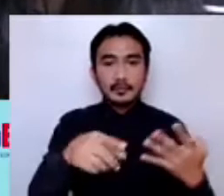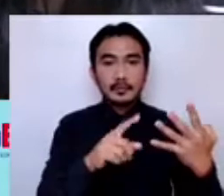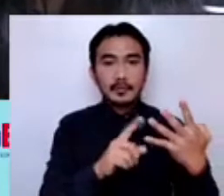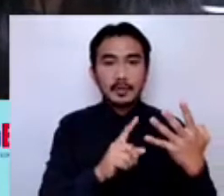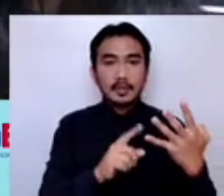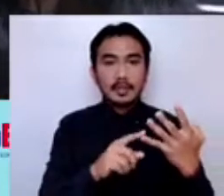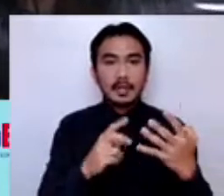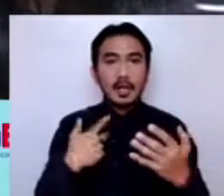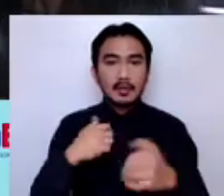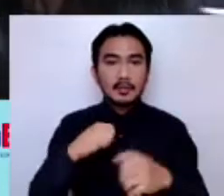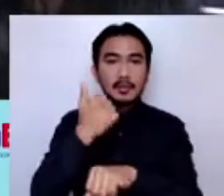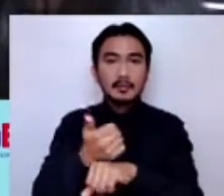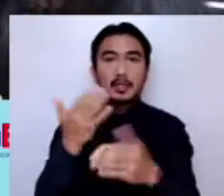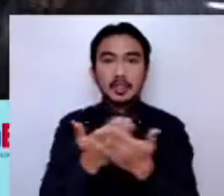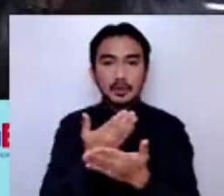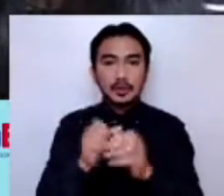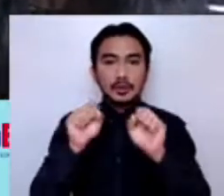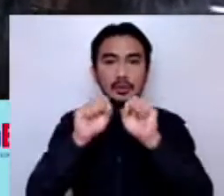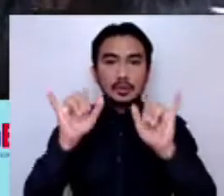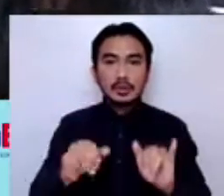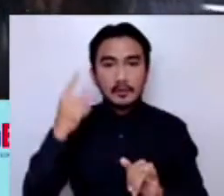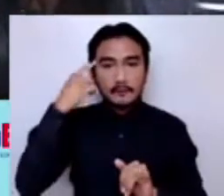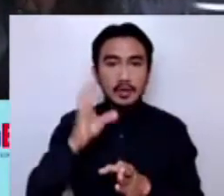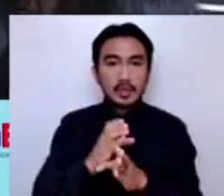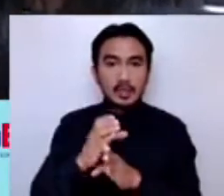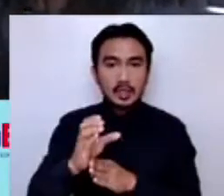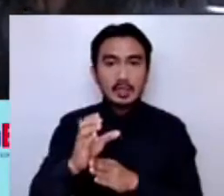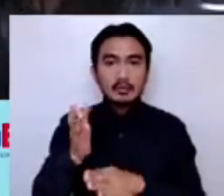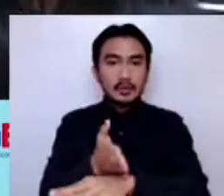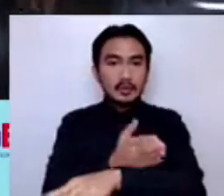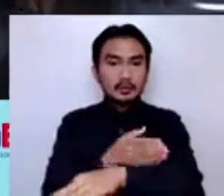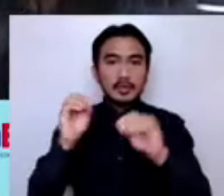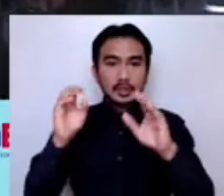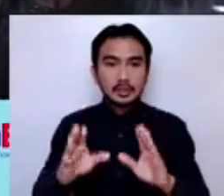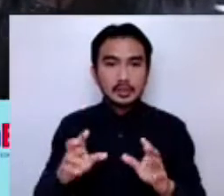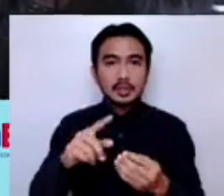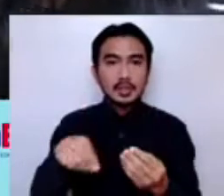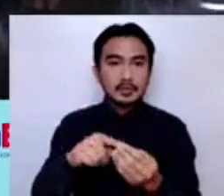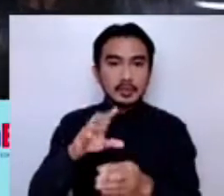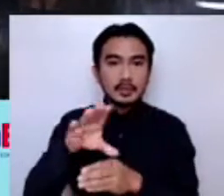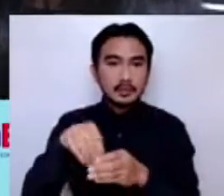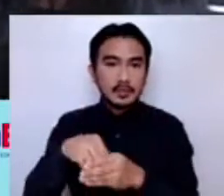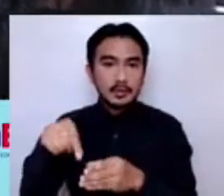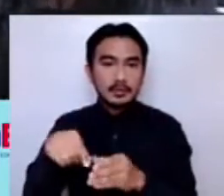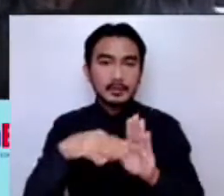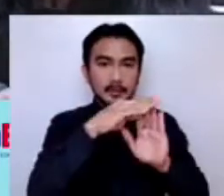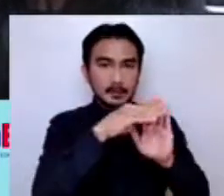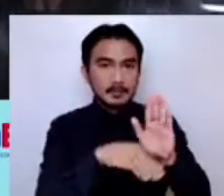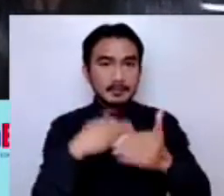of career progression for teachers and competence-based reclassification process. Next